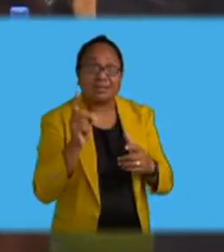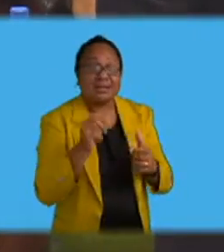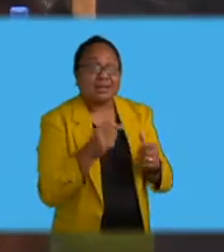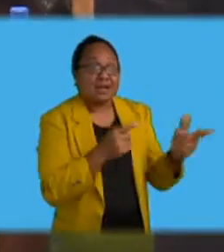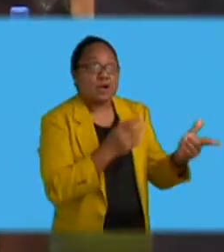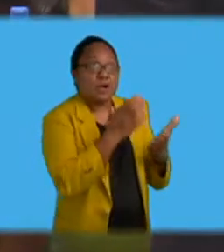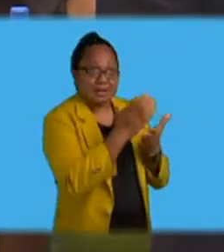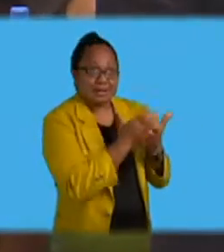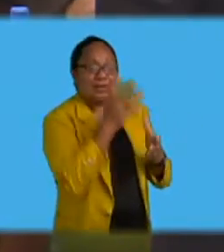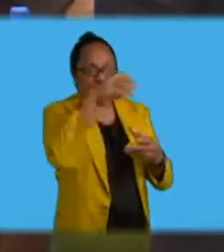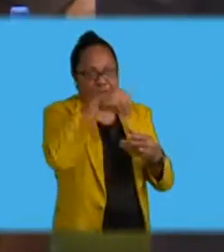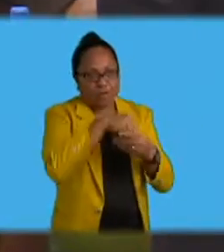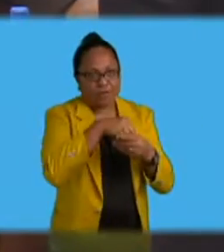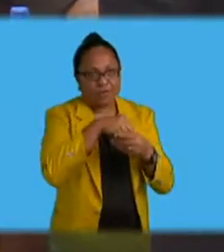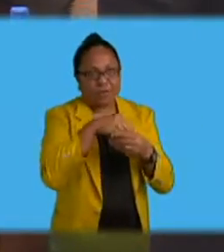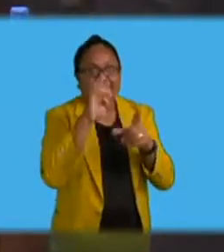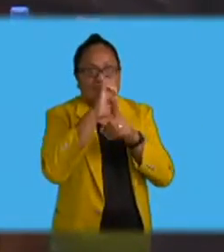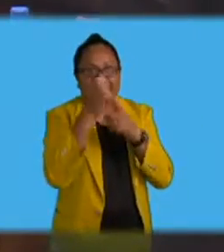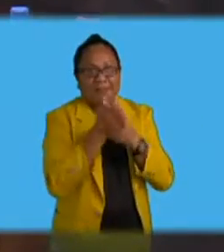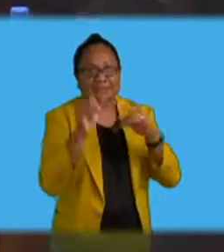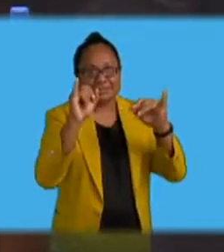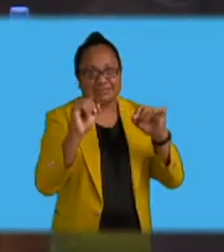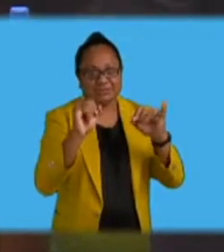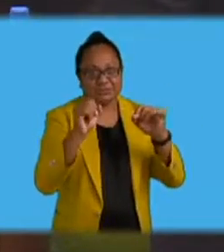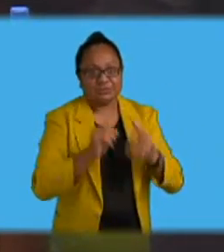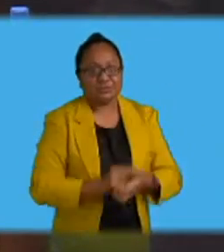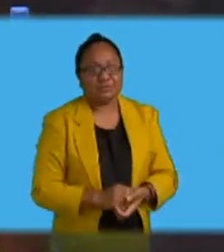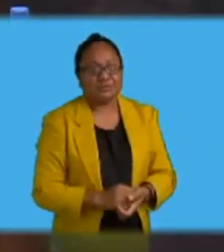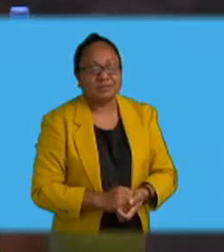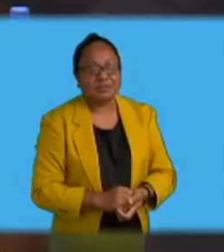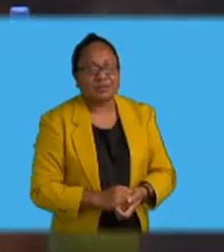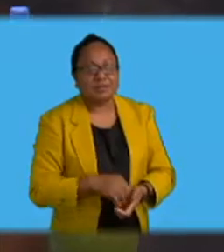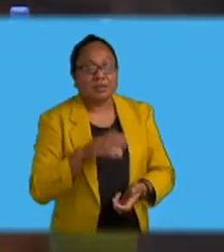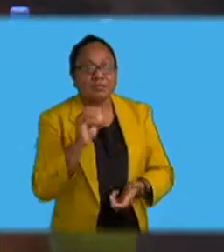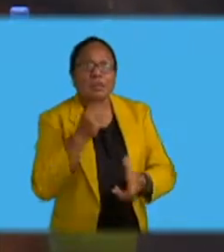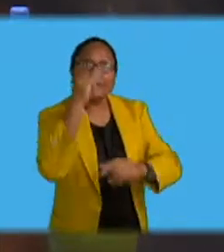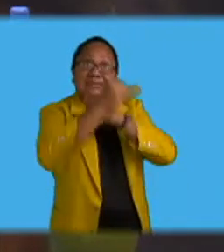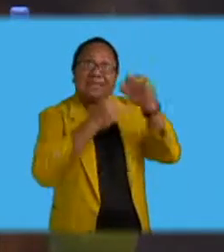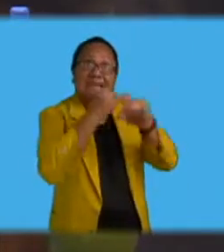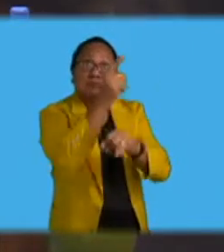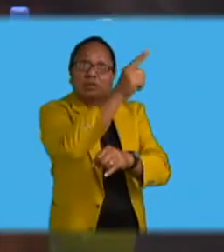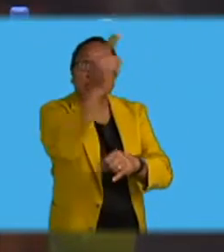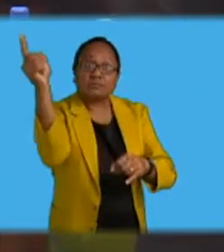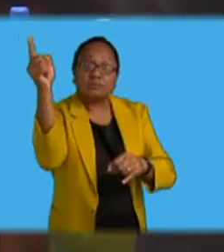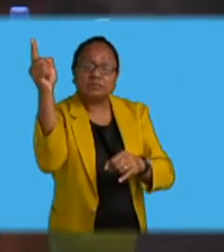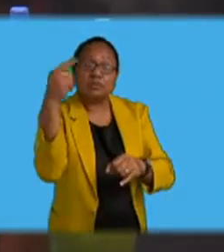material which is internationally utilized by about 2,000